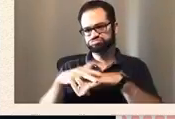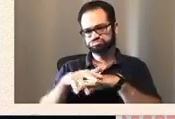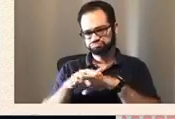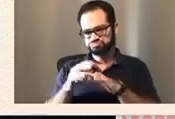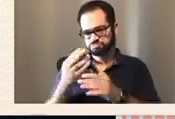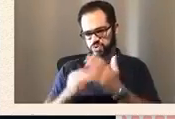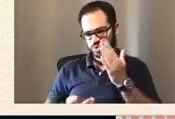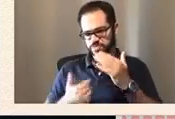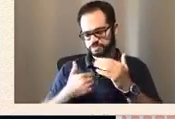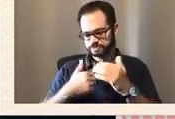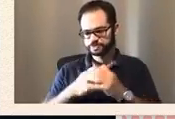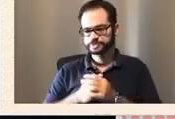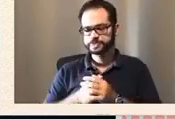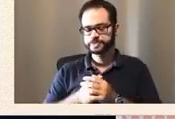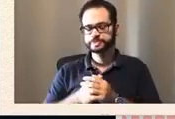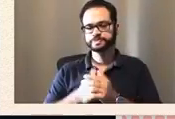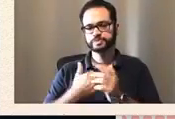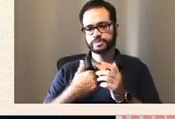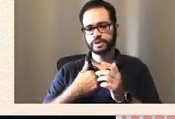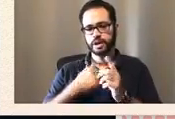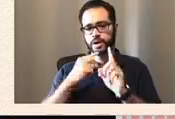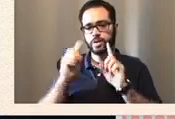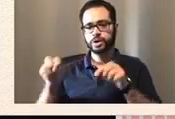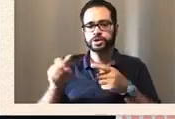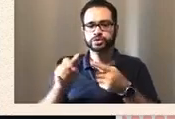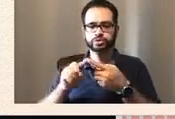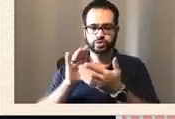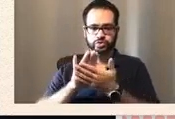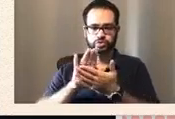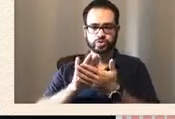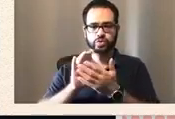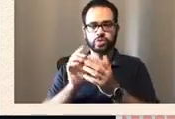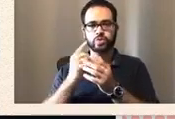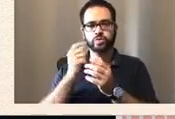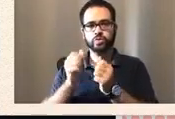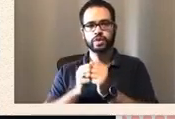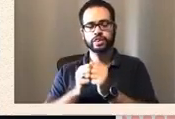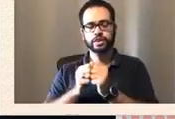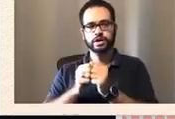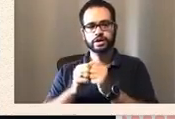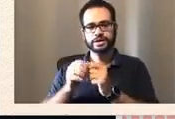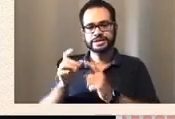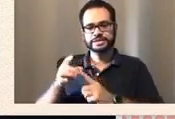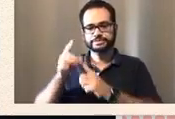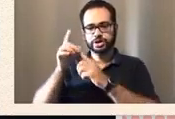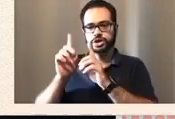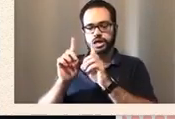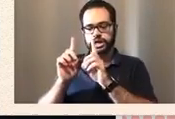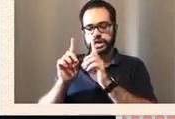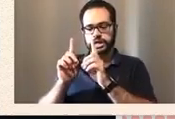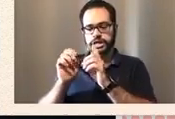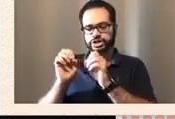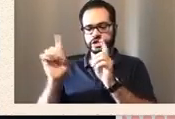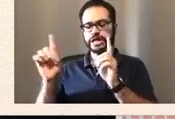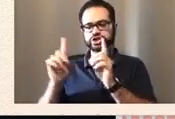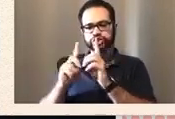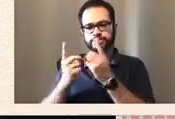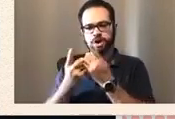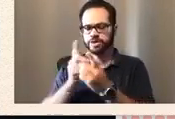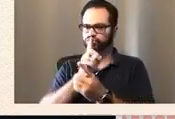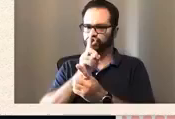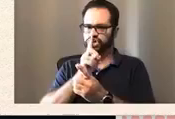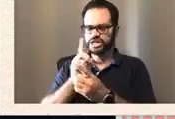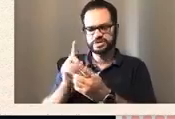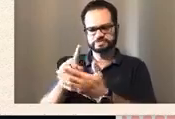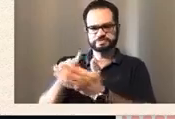I went to a school where the special education department was very sexist. And as